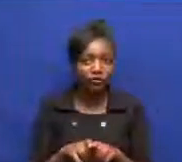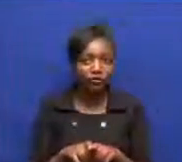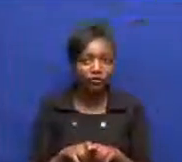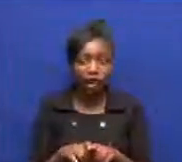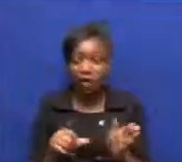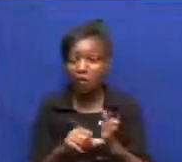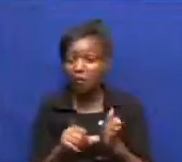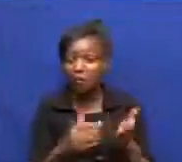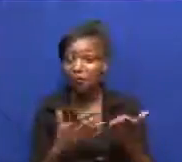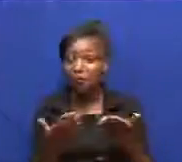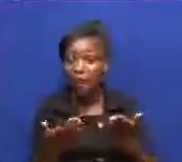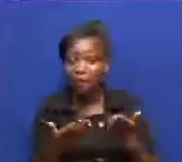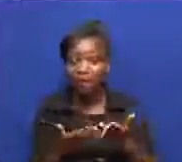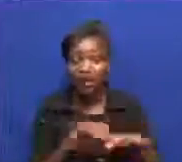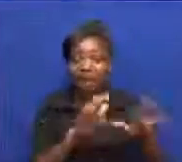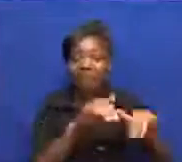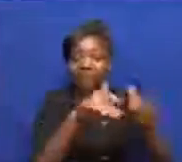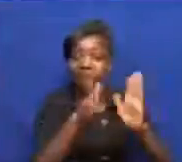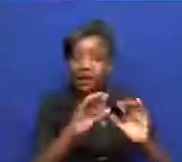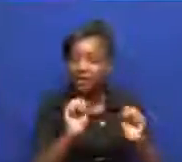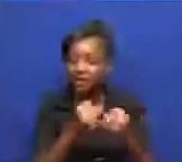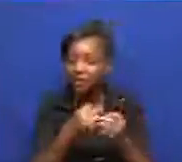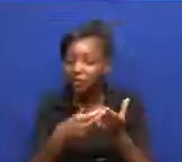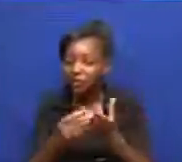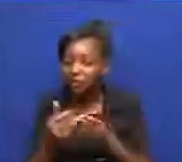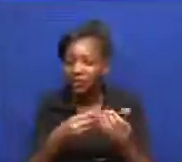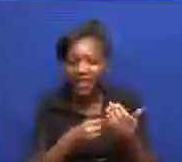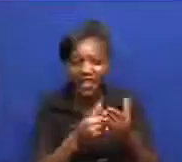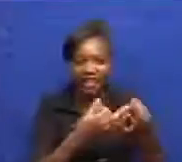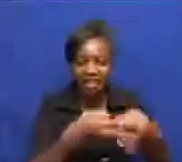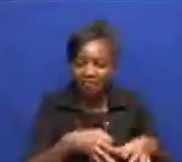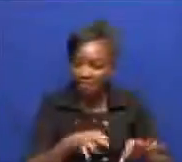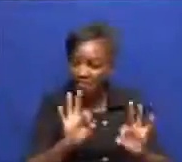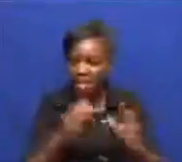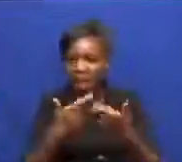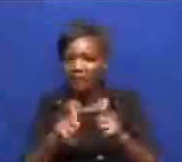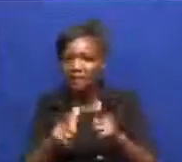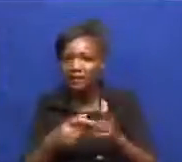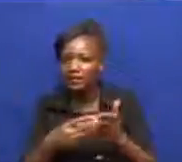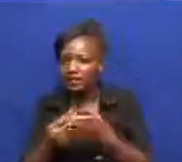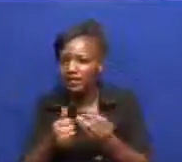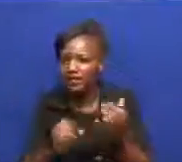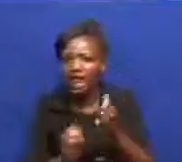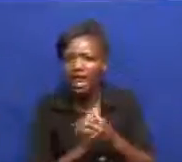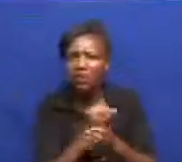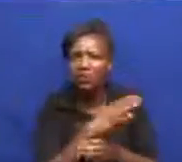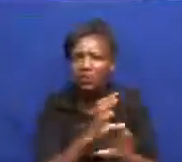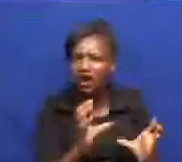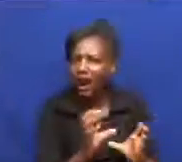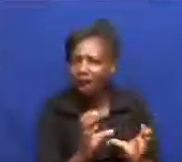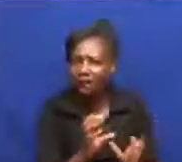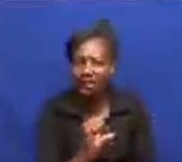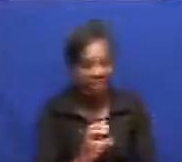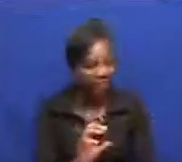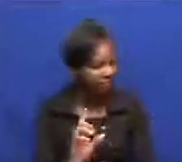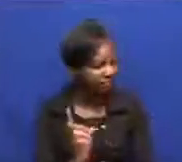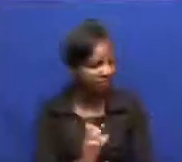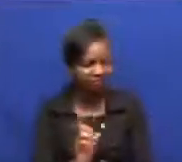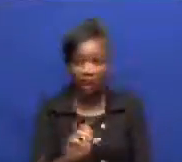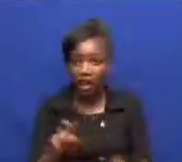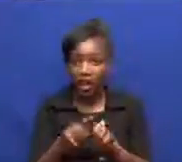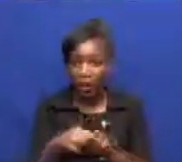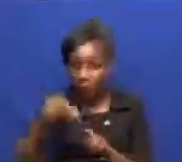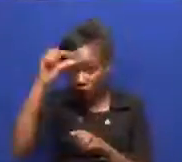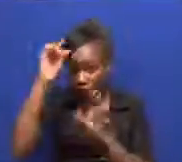is the one barring farmers from selling their tea directly, but instead, all tea should be sold via auctioning, which the